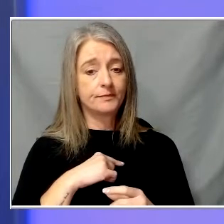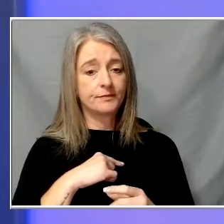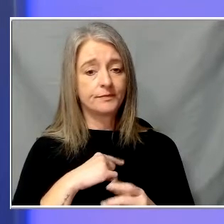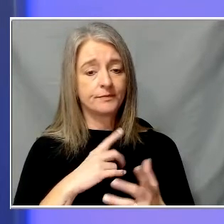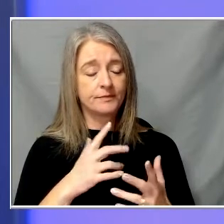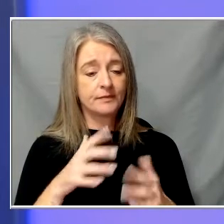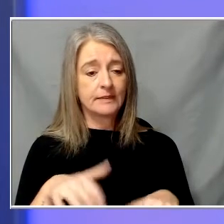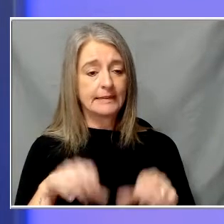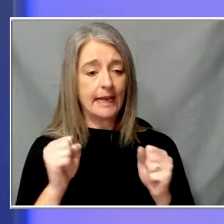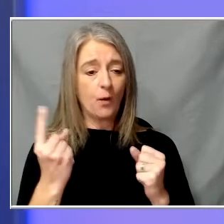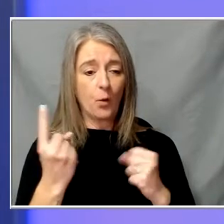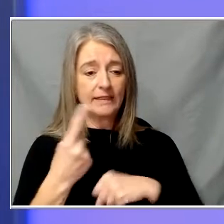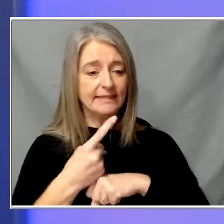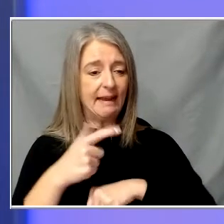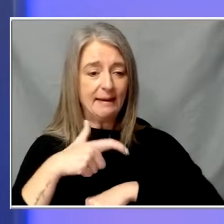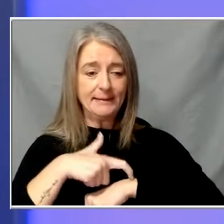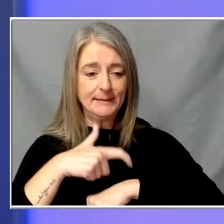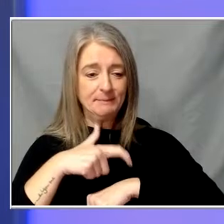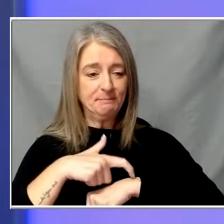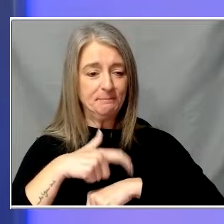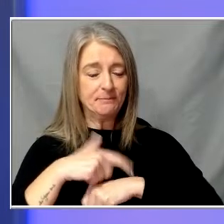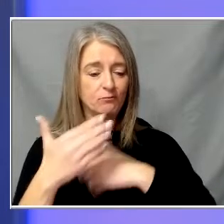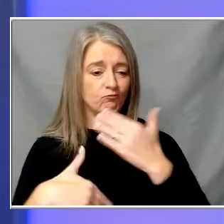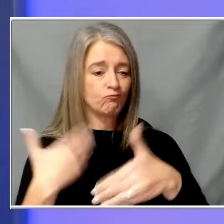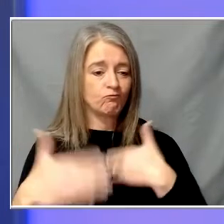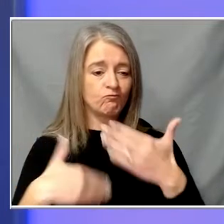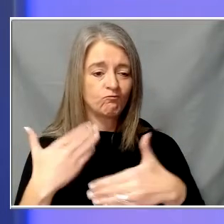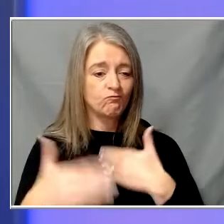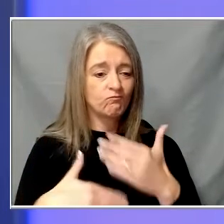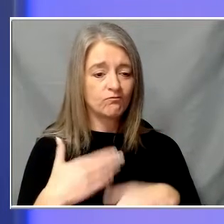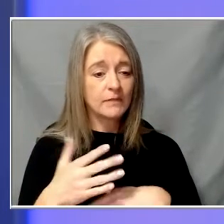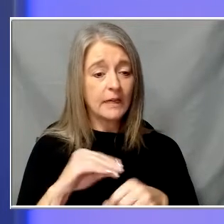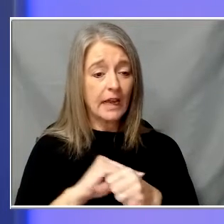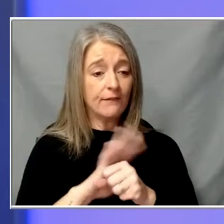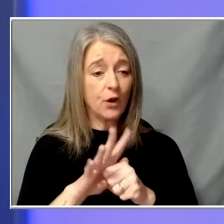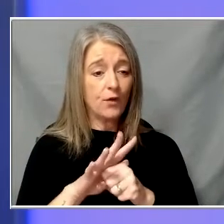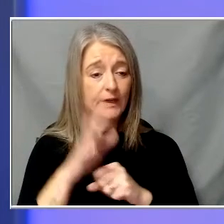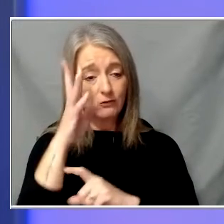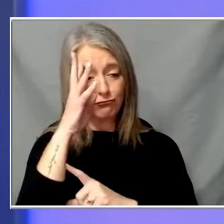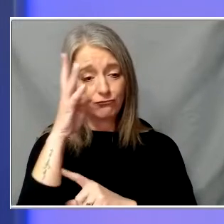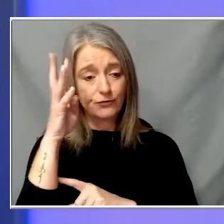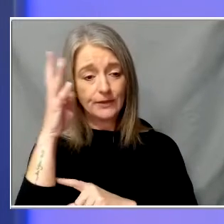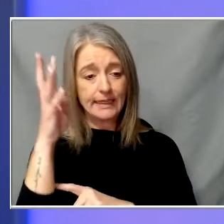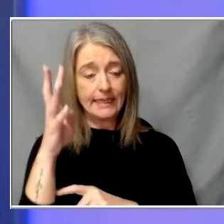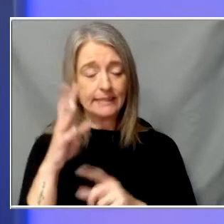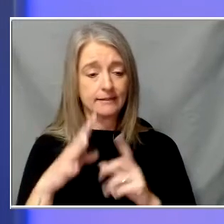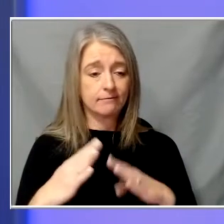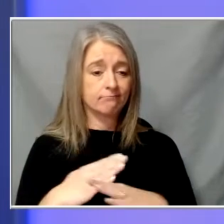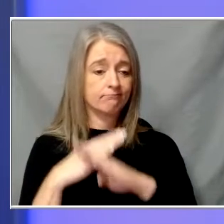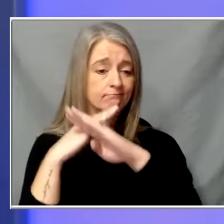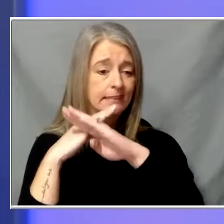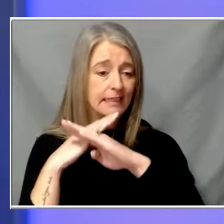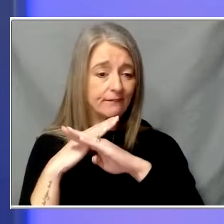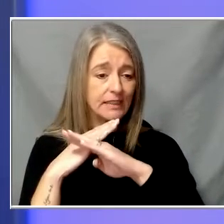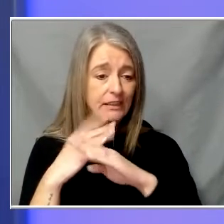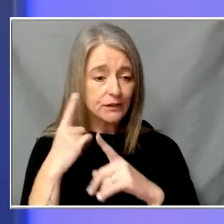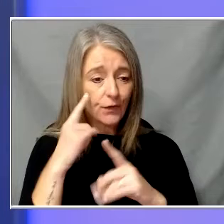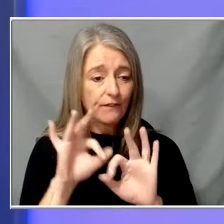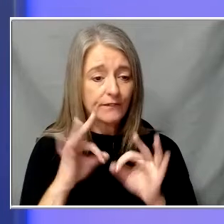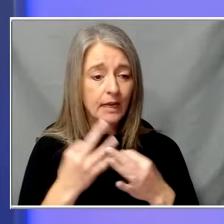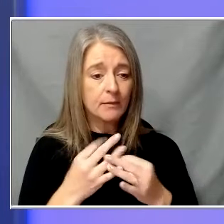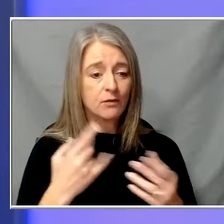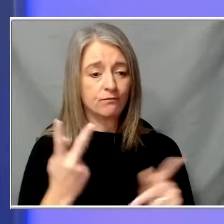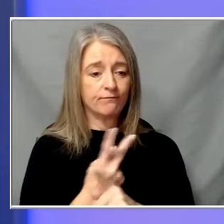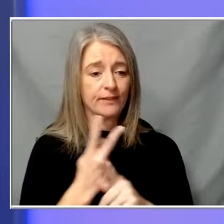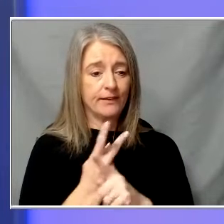one day at a time and roll with the punches. And if COVID creates an inconvenience for our family, we figured out a